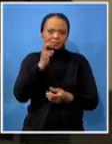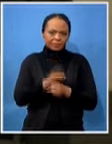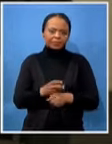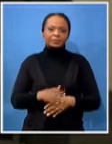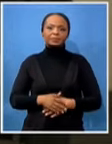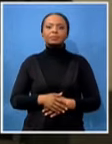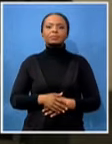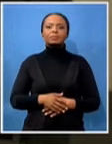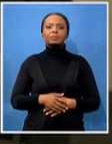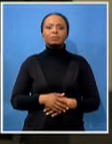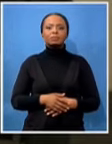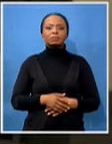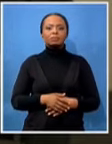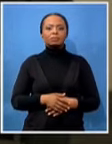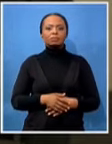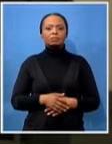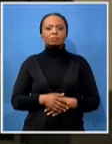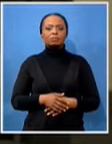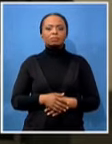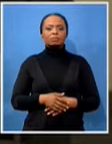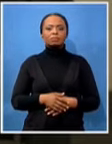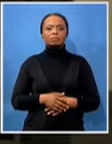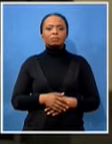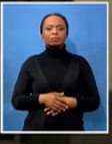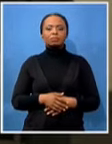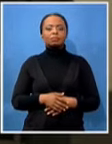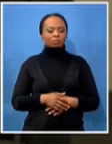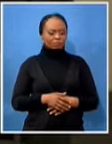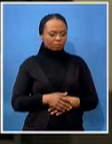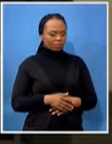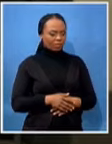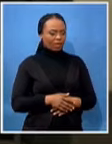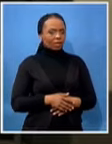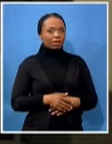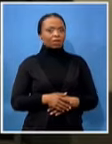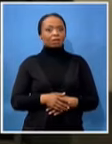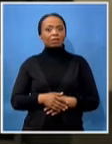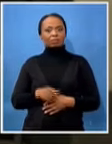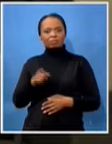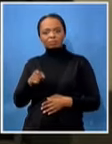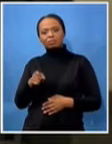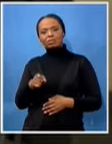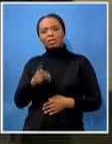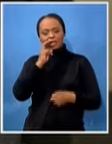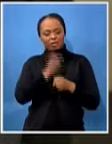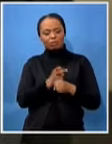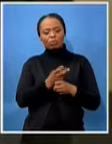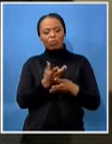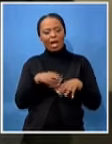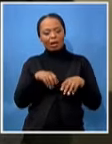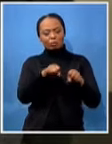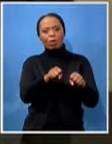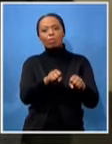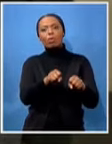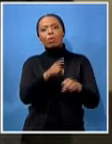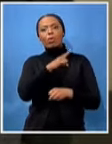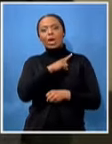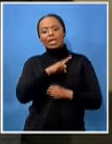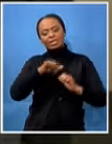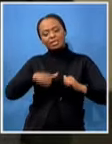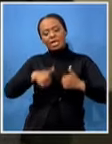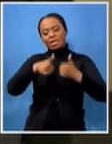and they're available, then of course we are ready to absorb them. Because the real challenge was getting people out of the